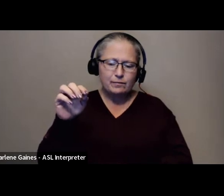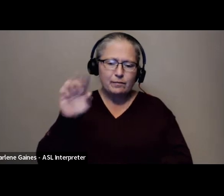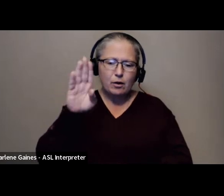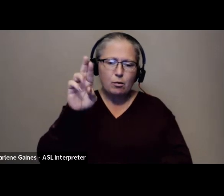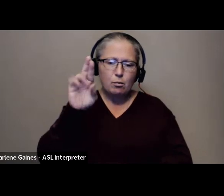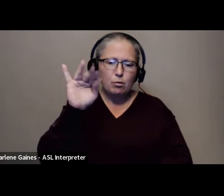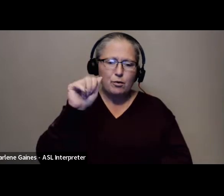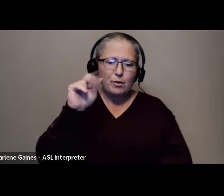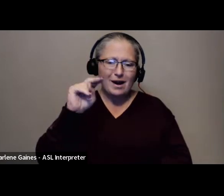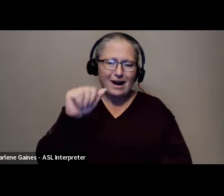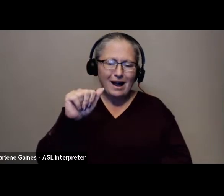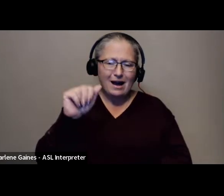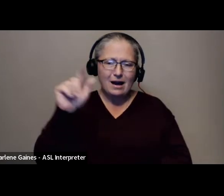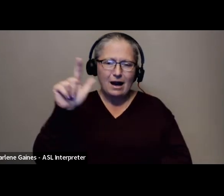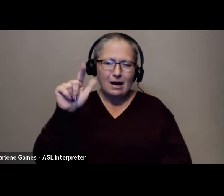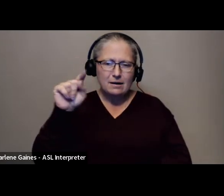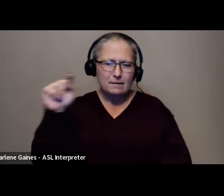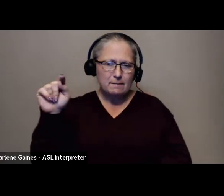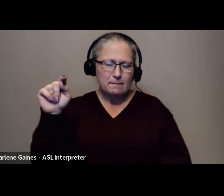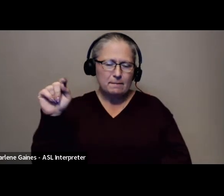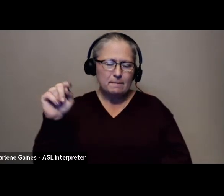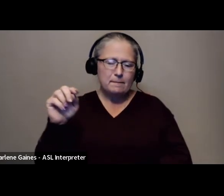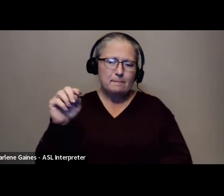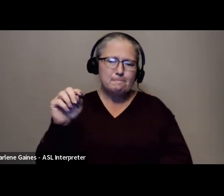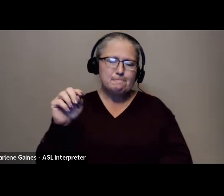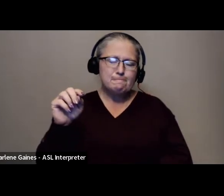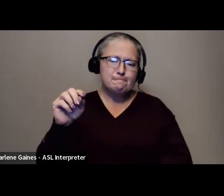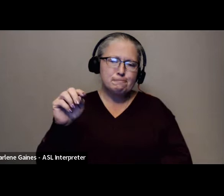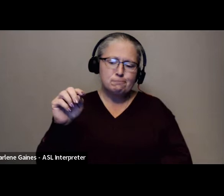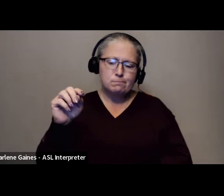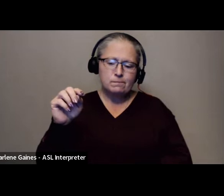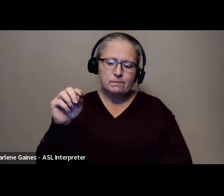Brianna Ledesma. Thank you.